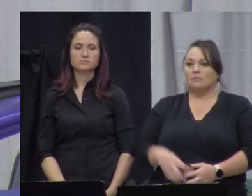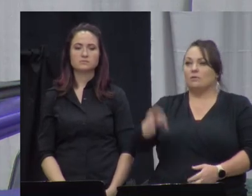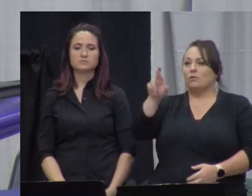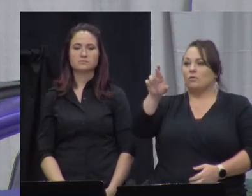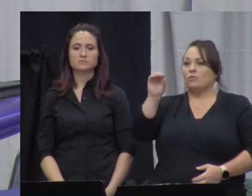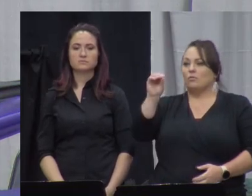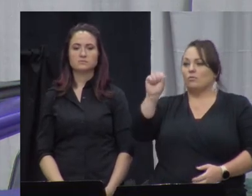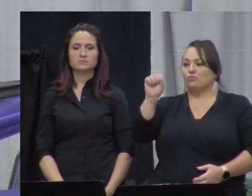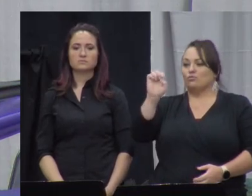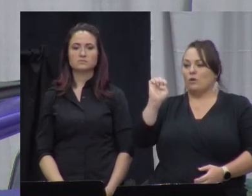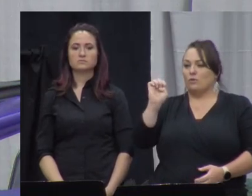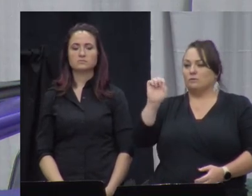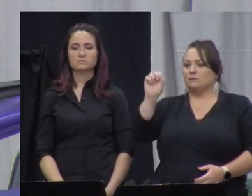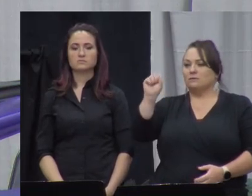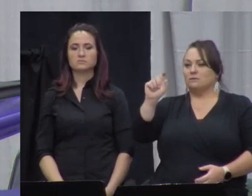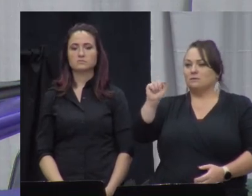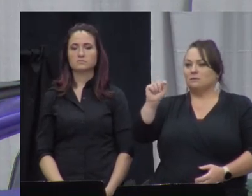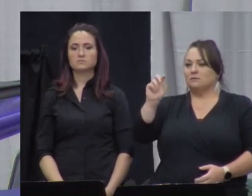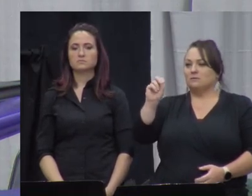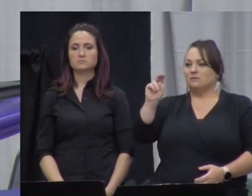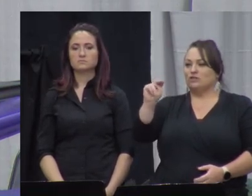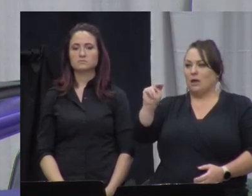Rose Stahn.